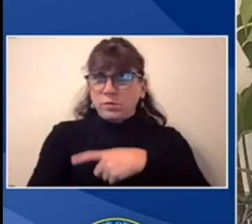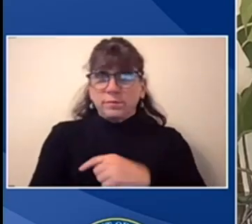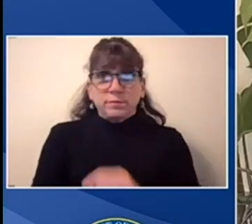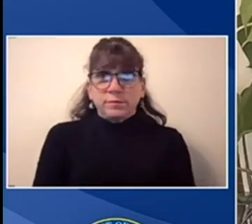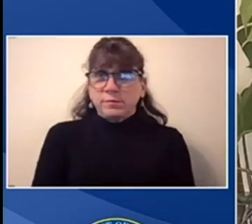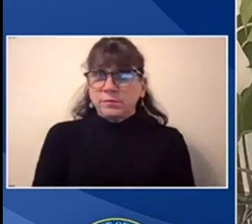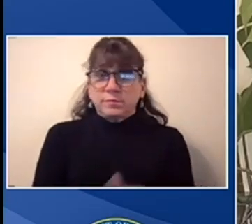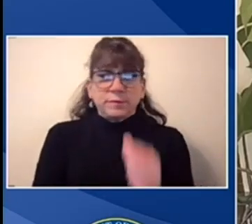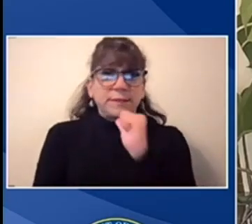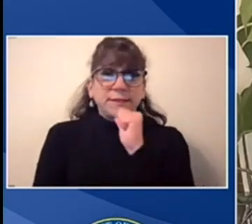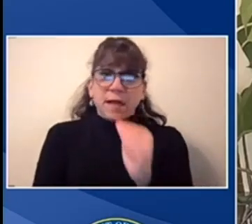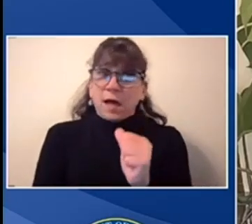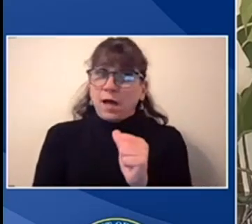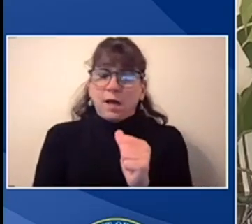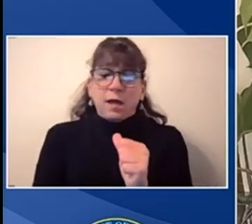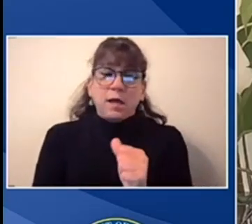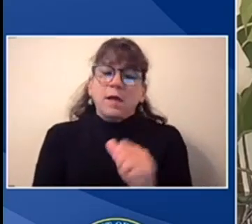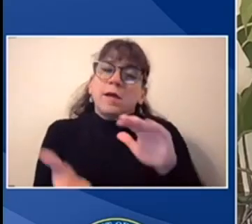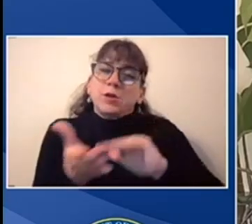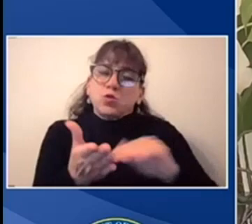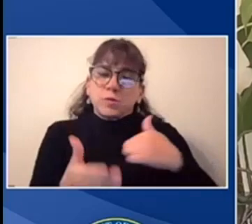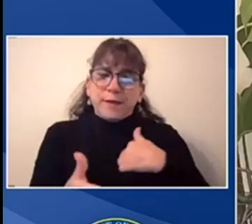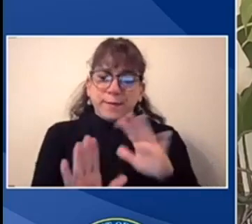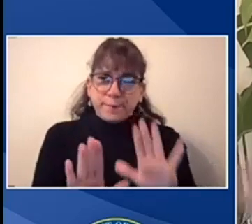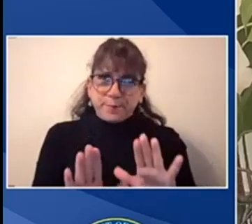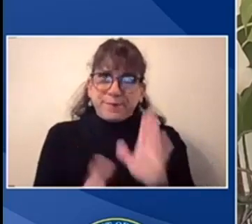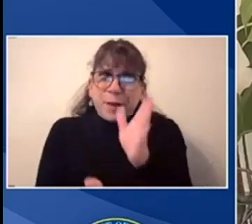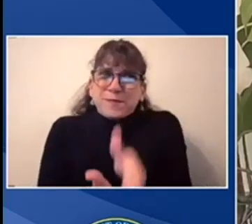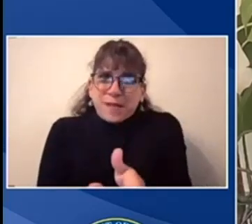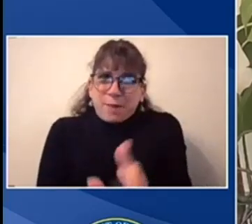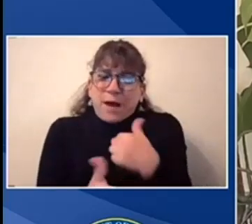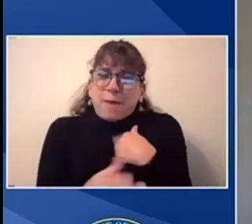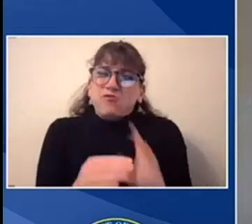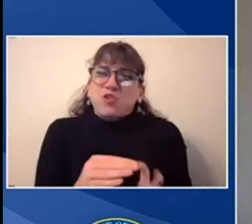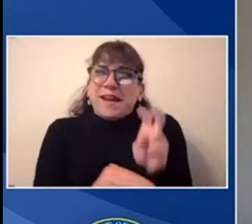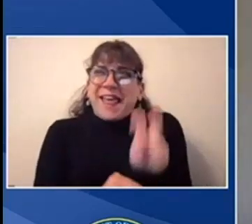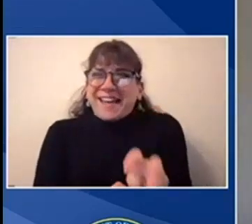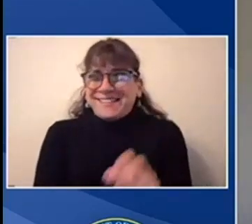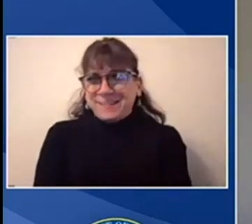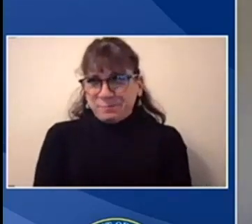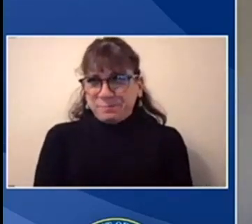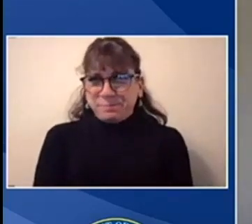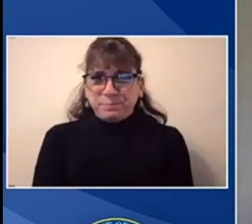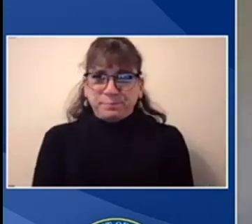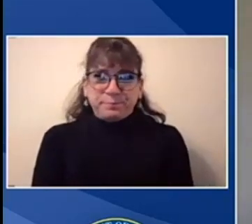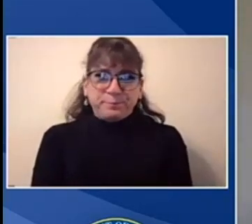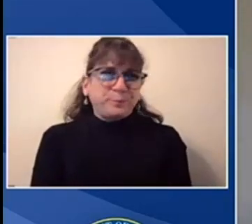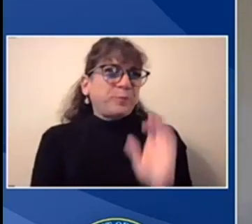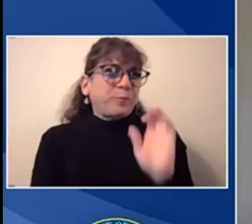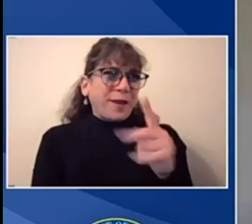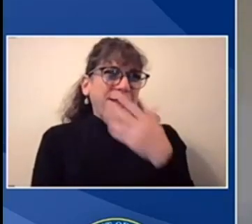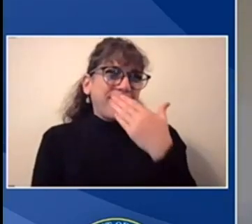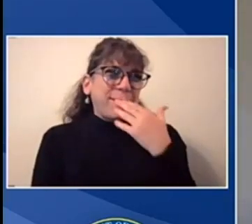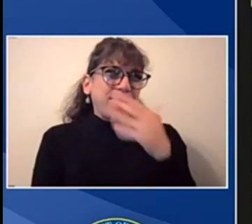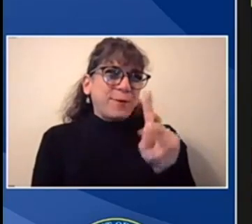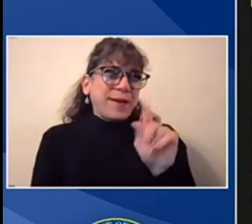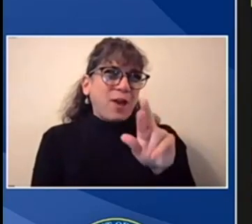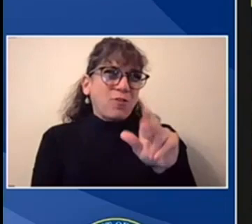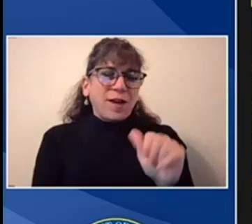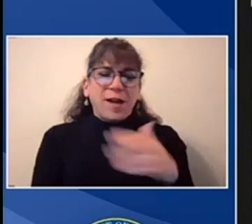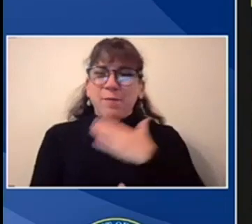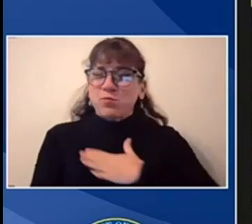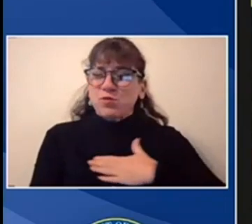does not, excuse me. I will stop there. I'm jumping ahead. All right. Thank you, Kara. Appreciate